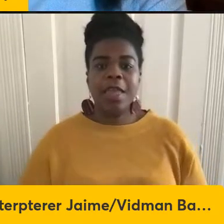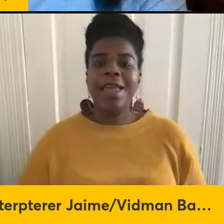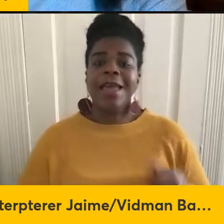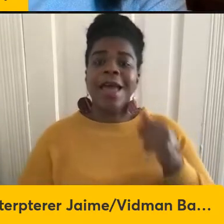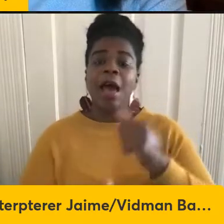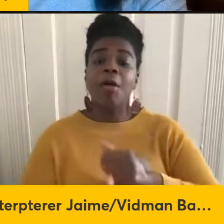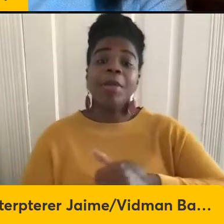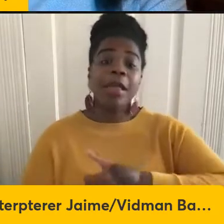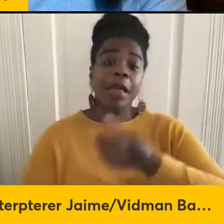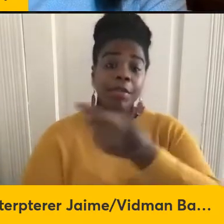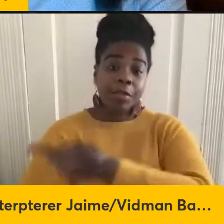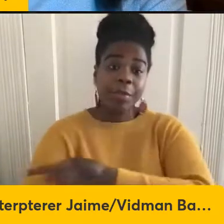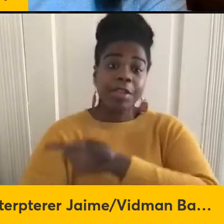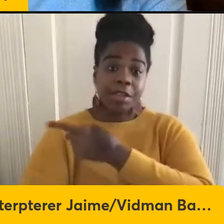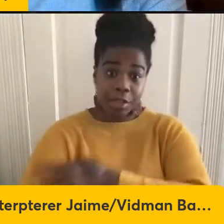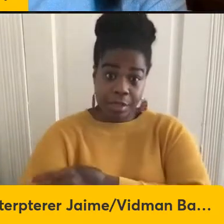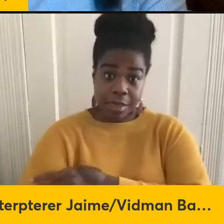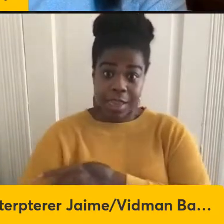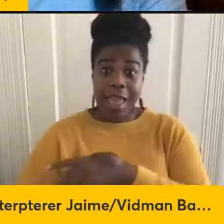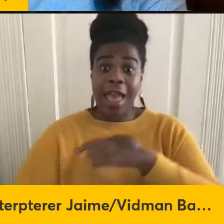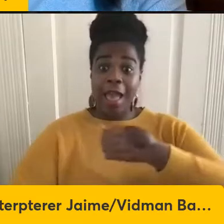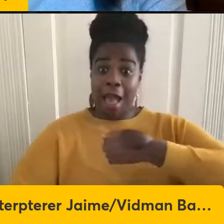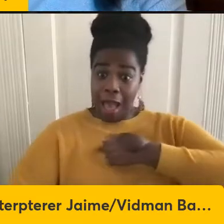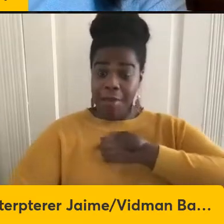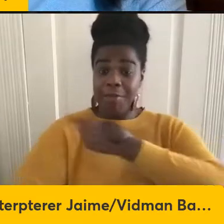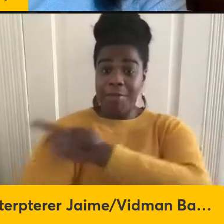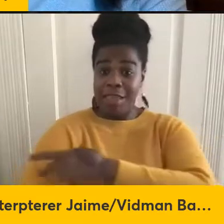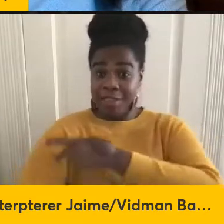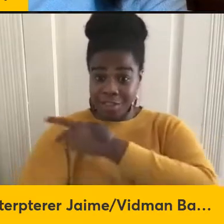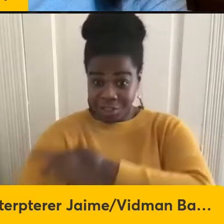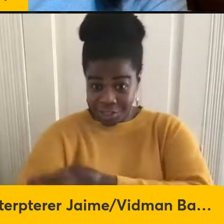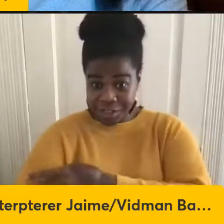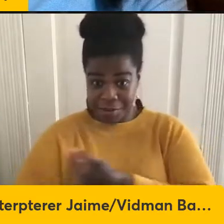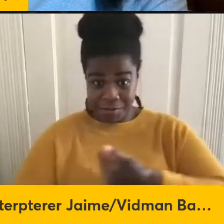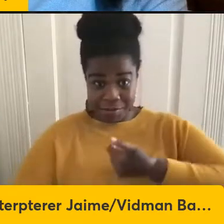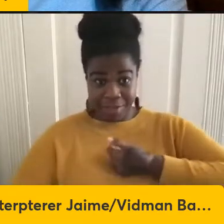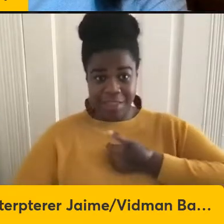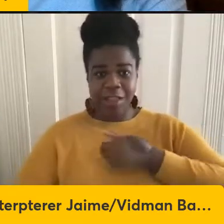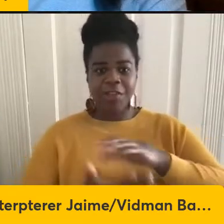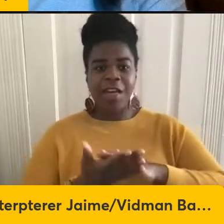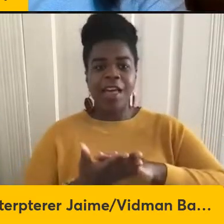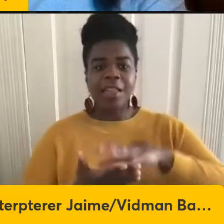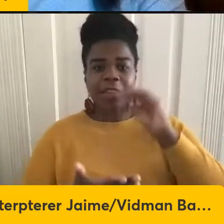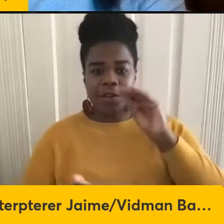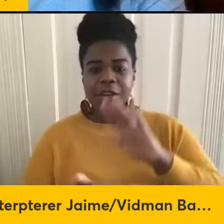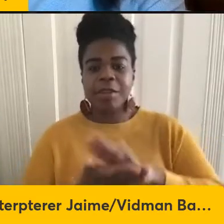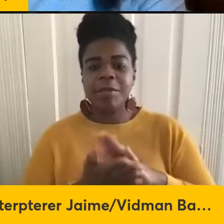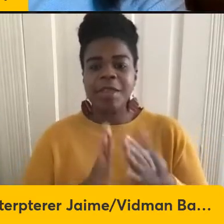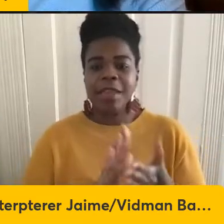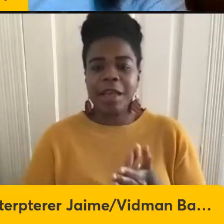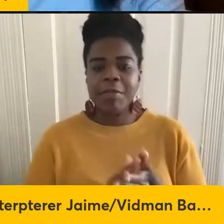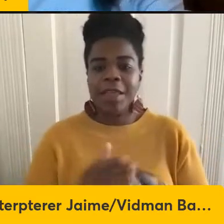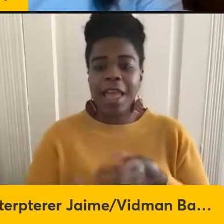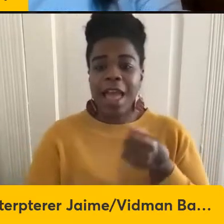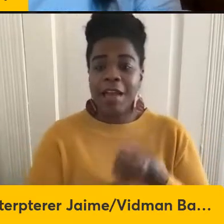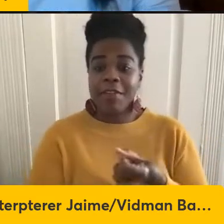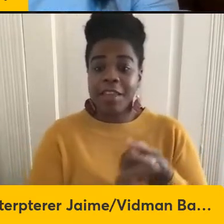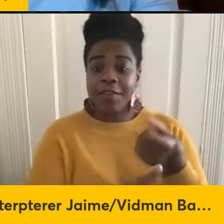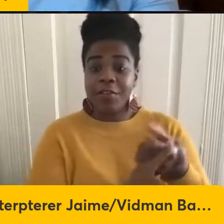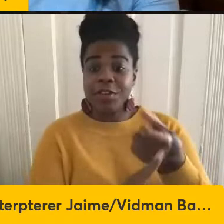but as a patient yourself, like learning how to be an advocate for yourself. That